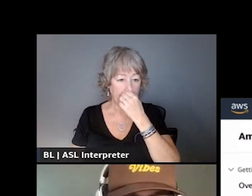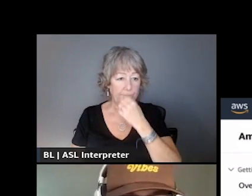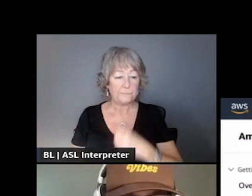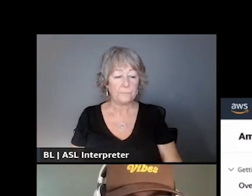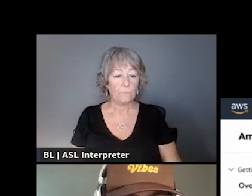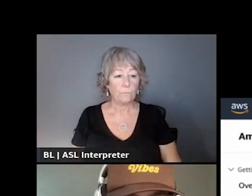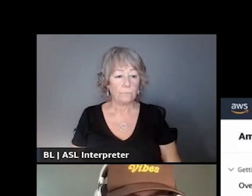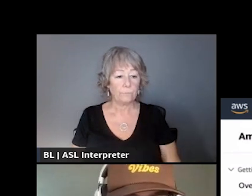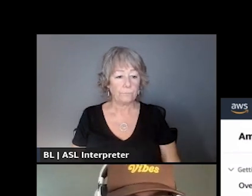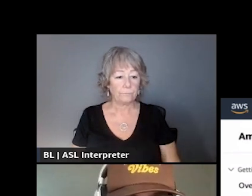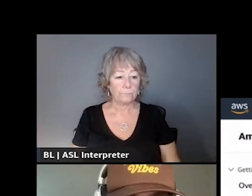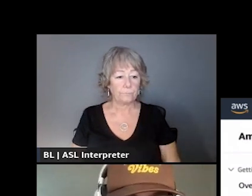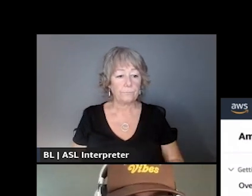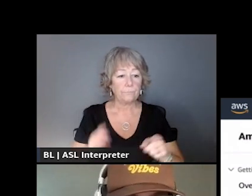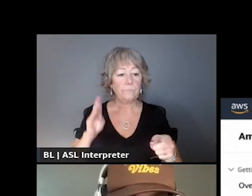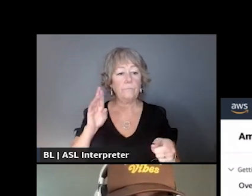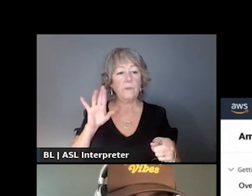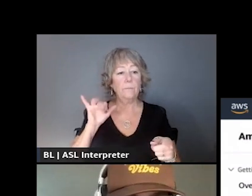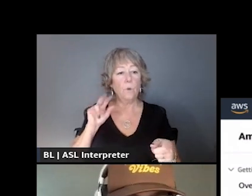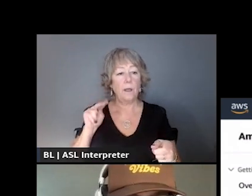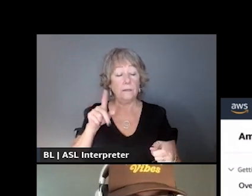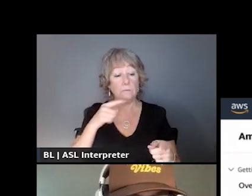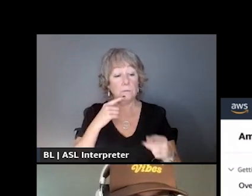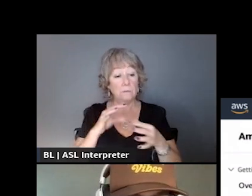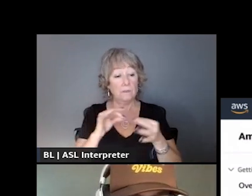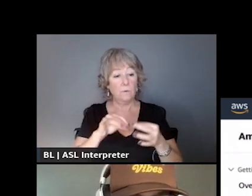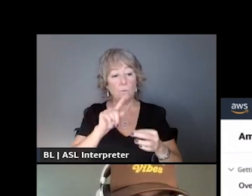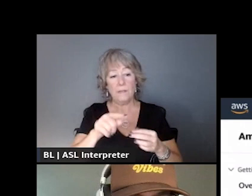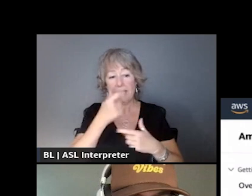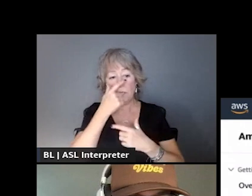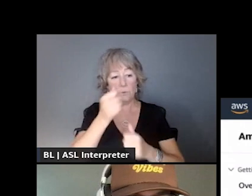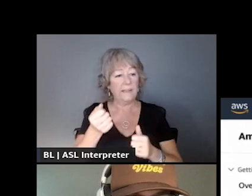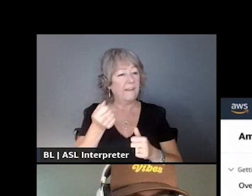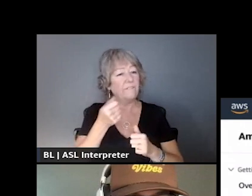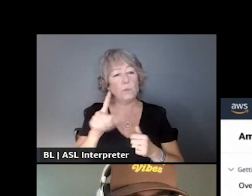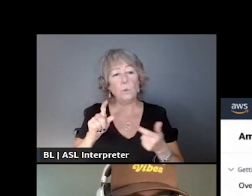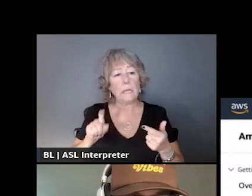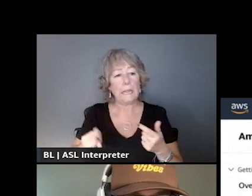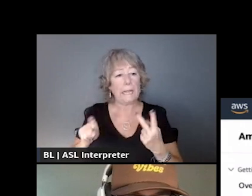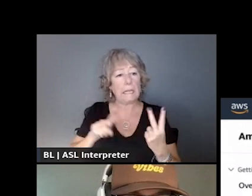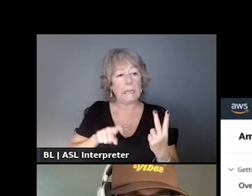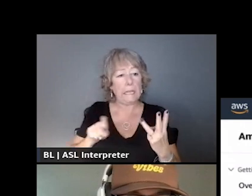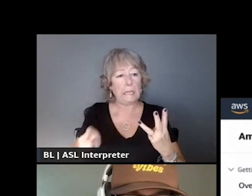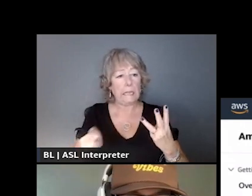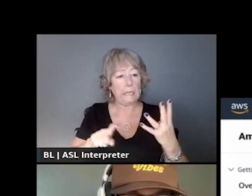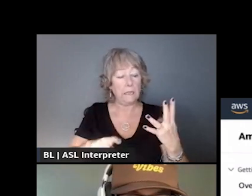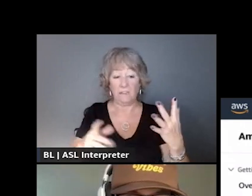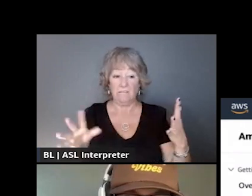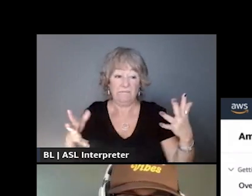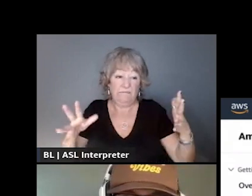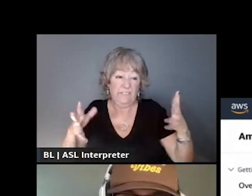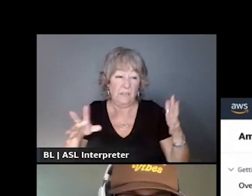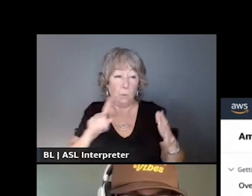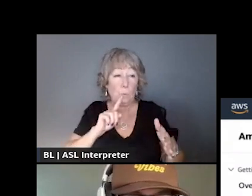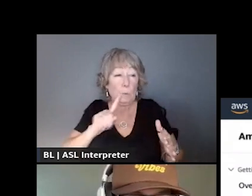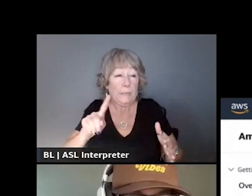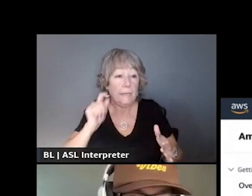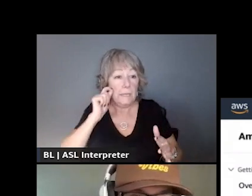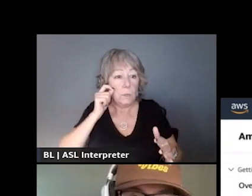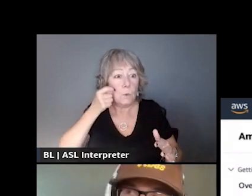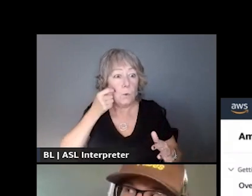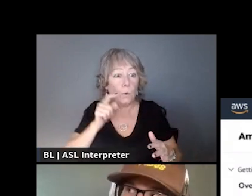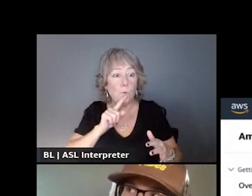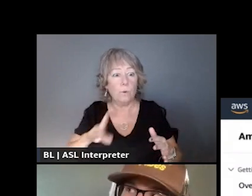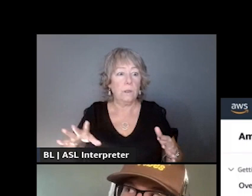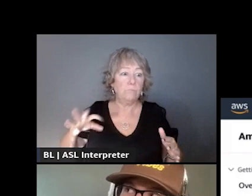And I find this to be super interesting. I mean, it's literally just a couple of clicks to do something that's really cool and very useful. Well,